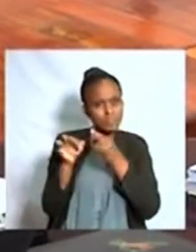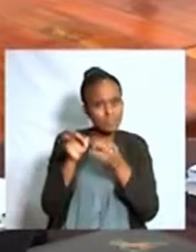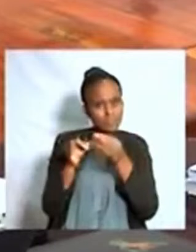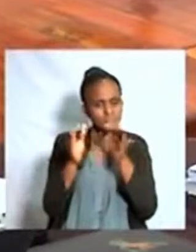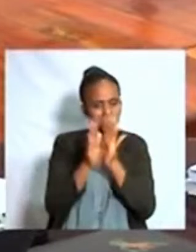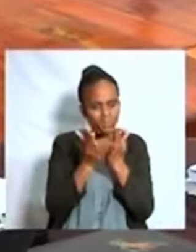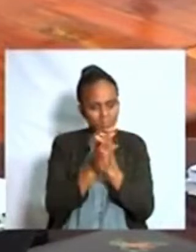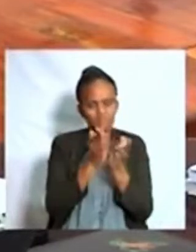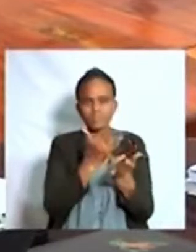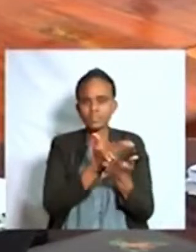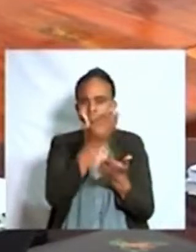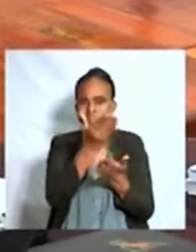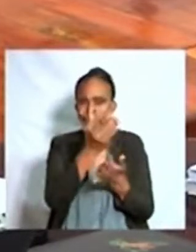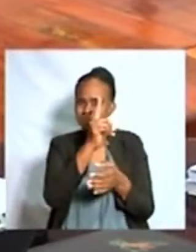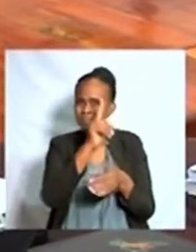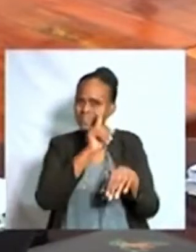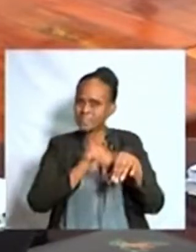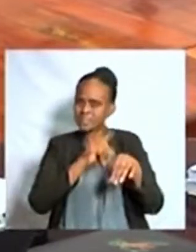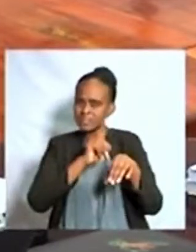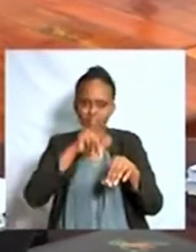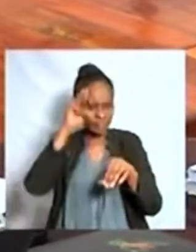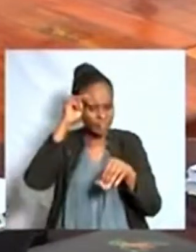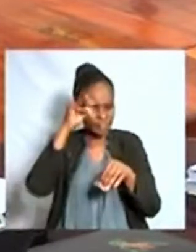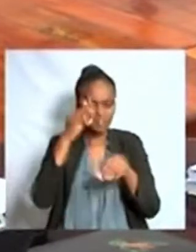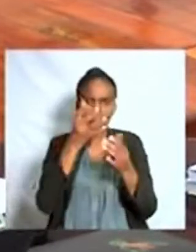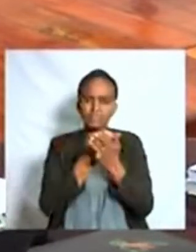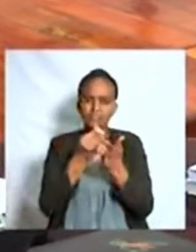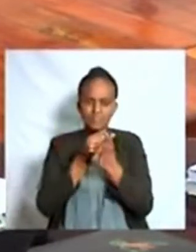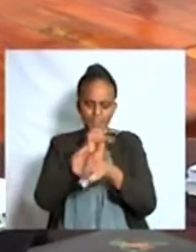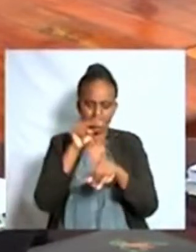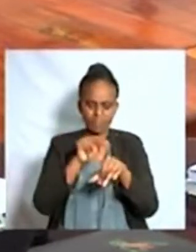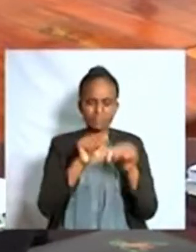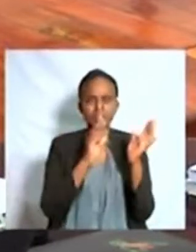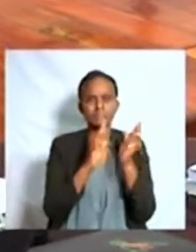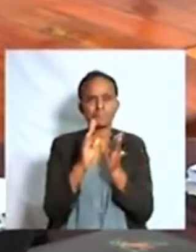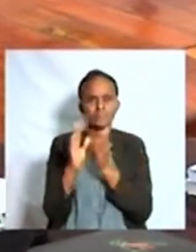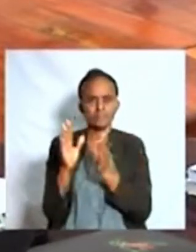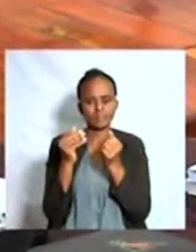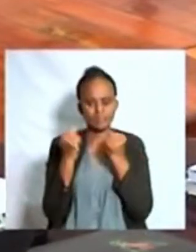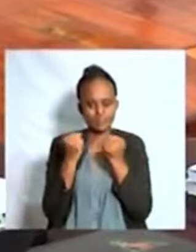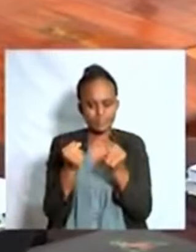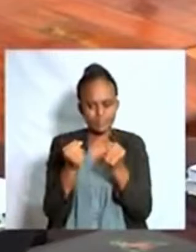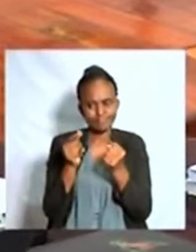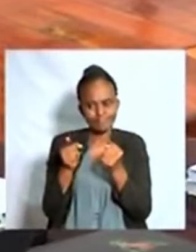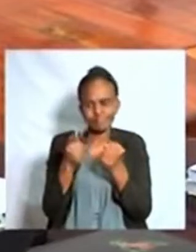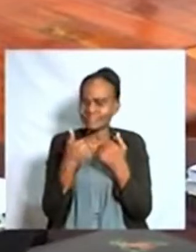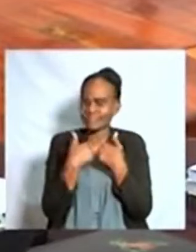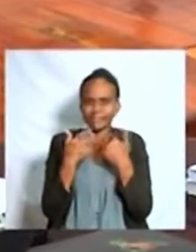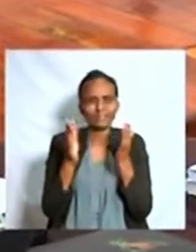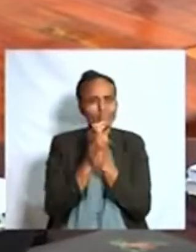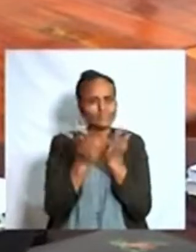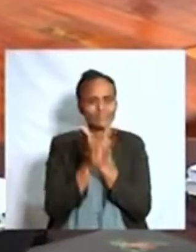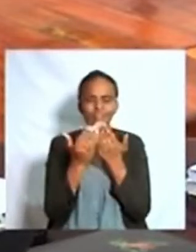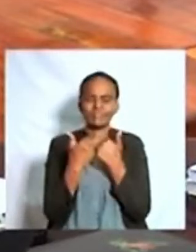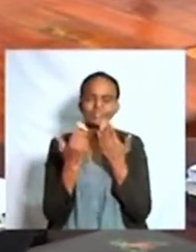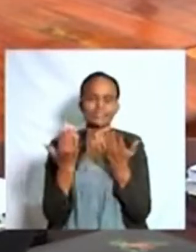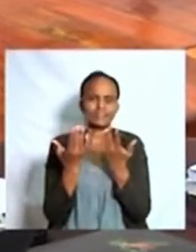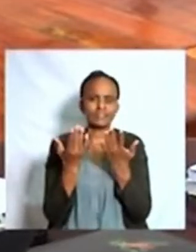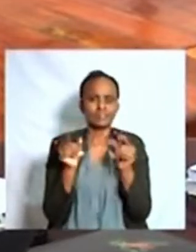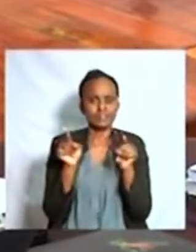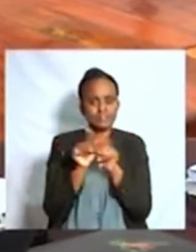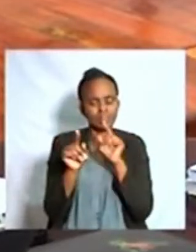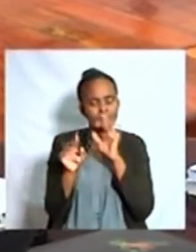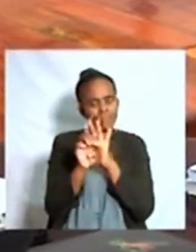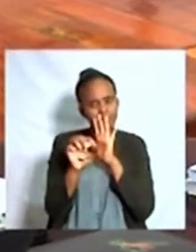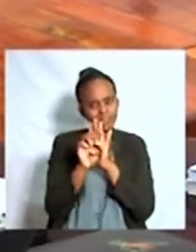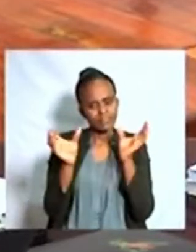purchased during the period the Ministry of Finance and National Planning Strong Room did not have stock of books, and such that